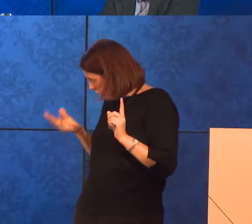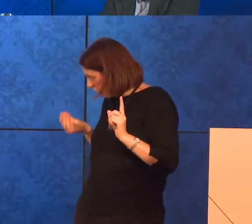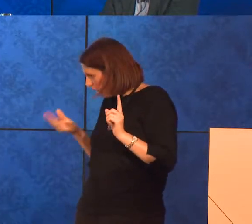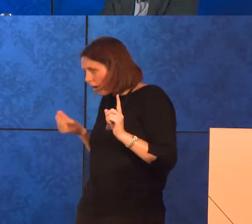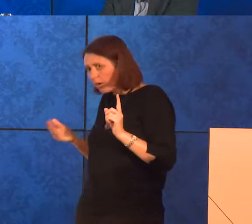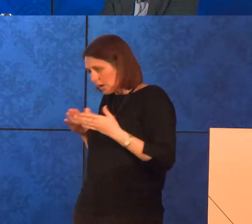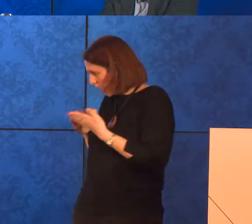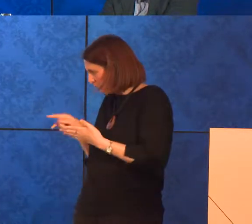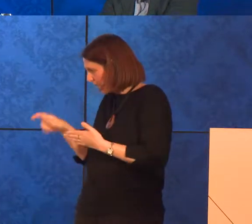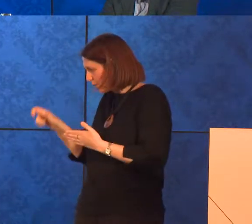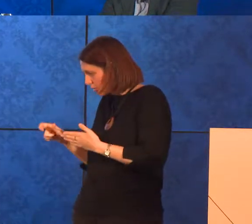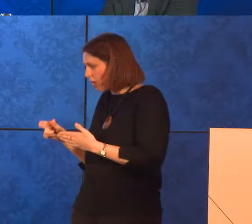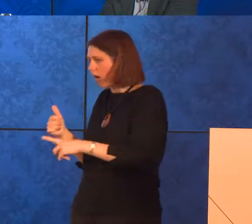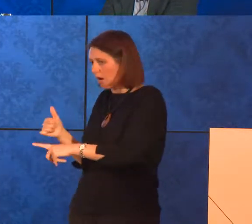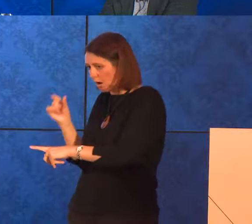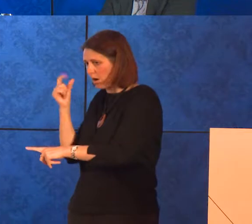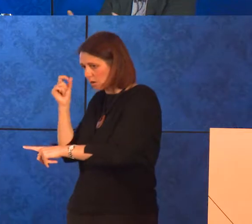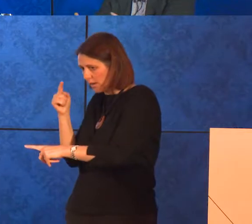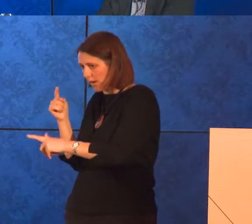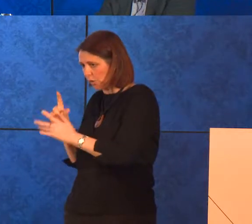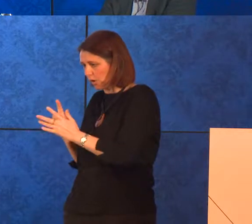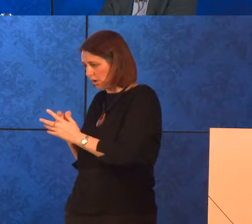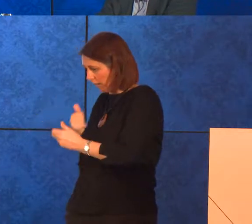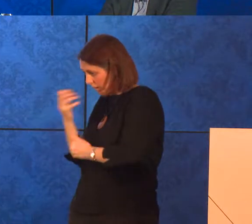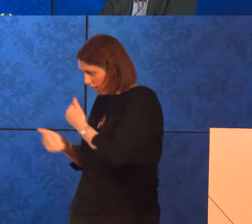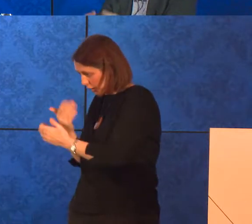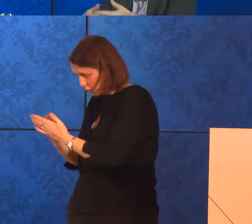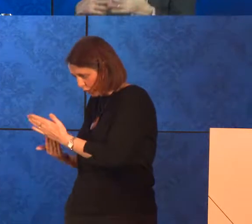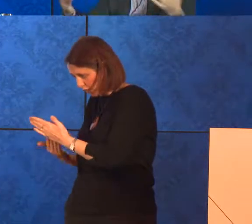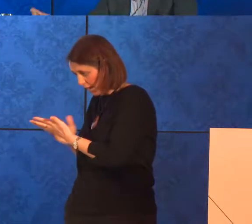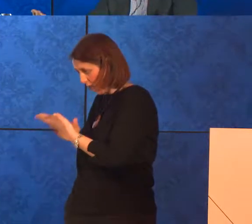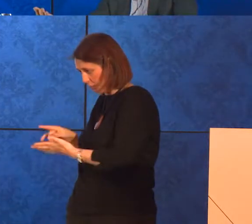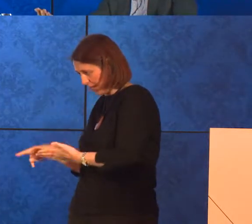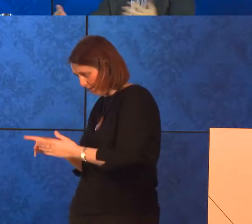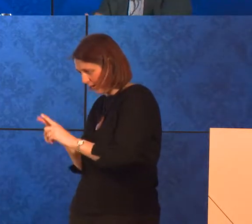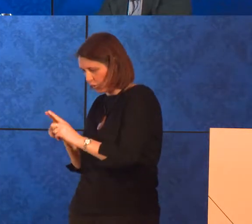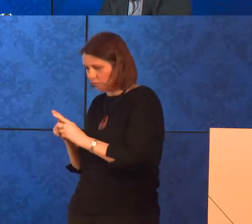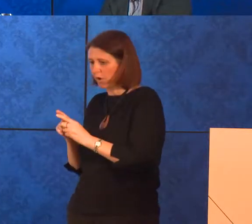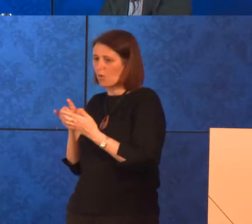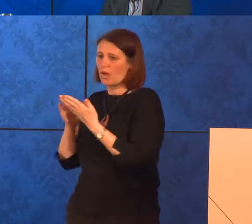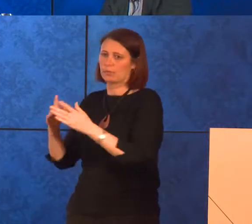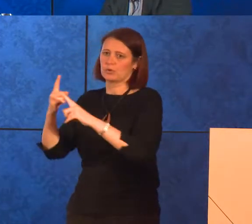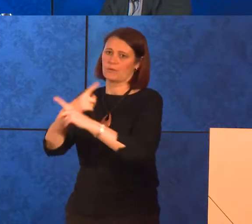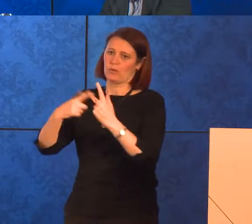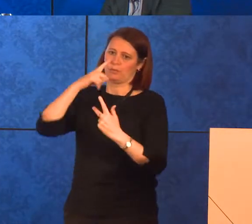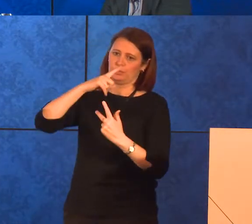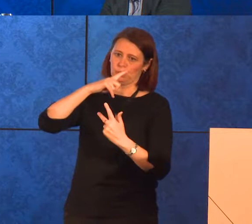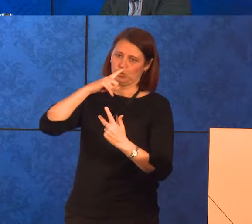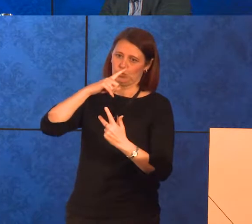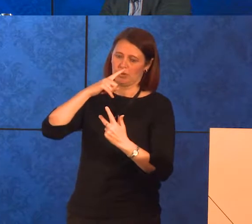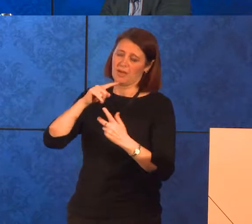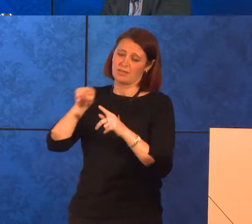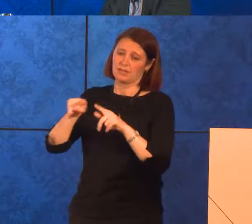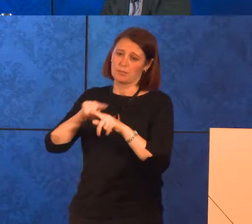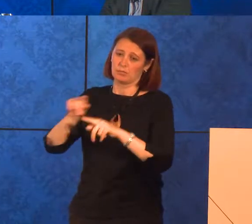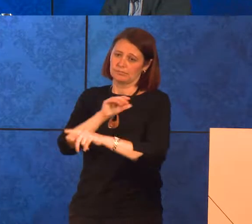I guess, understand that doing so not only helps them, but it results in change for others. And I think that's what can be most empowering